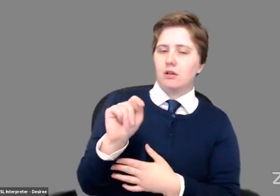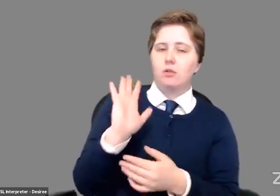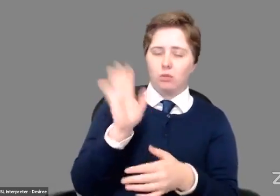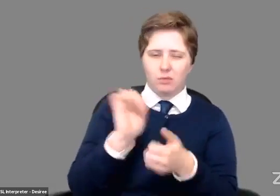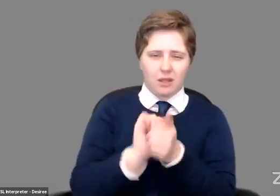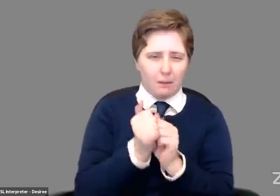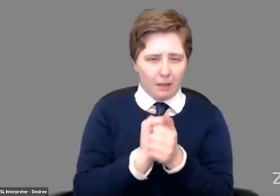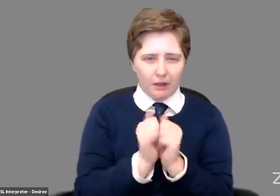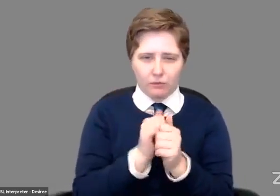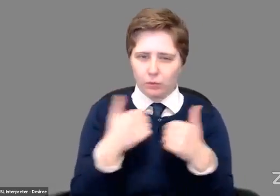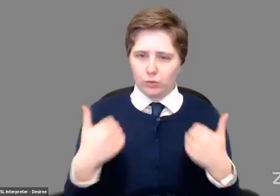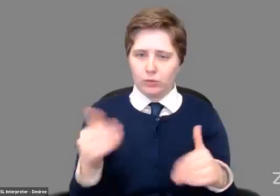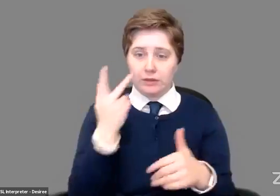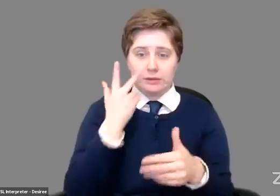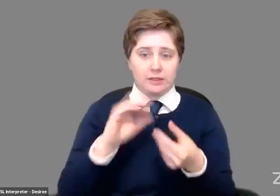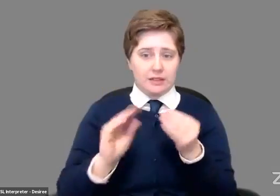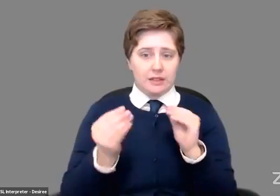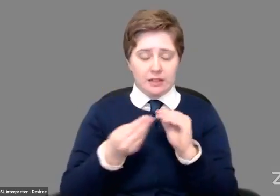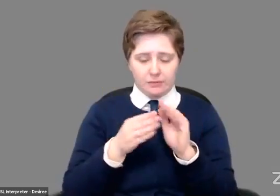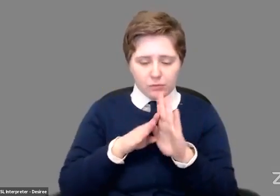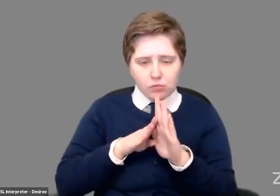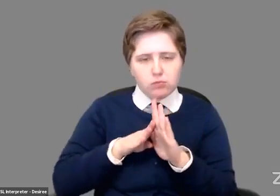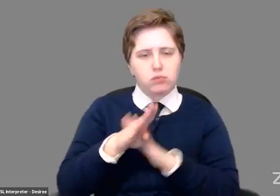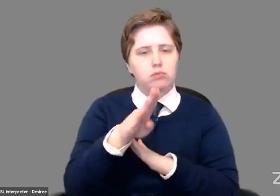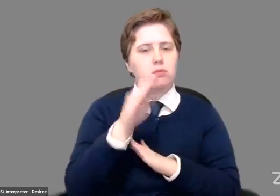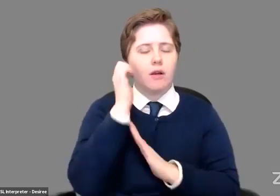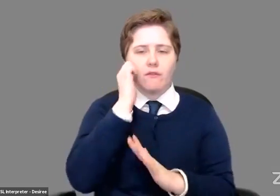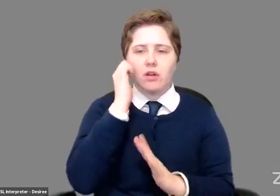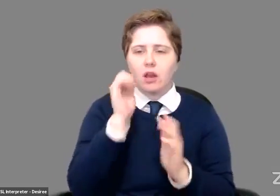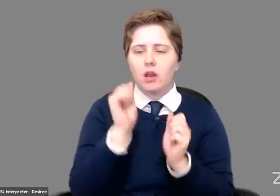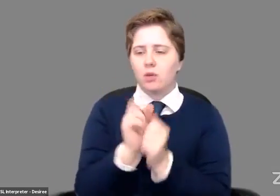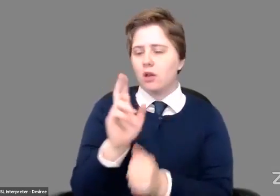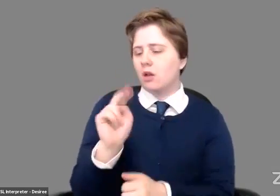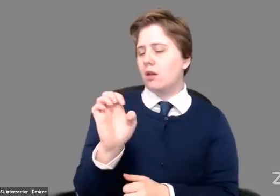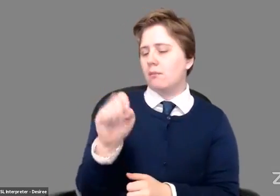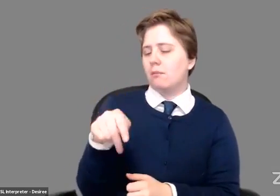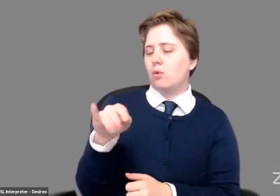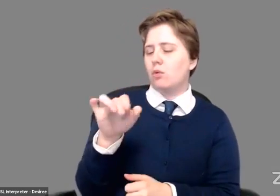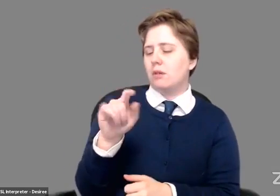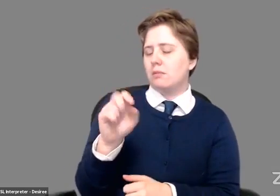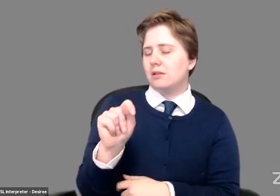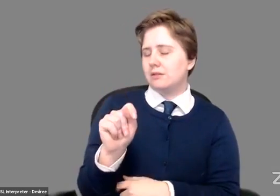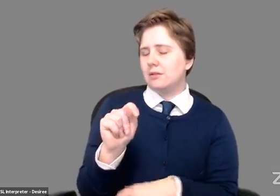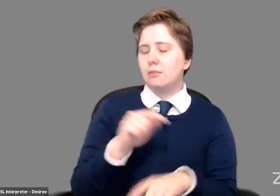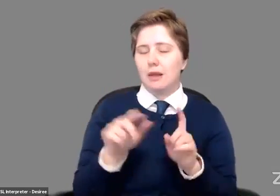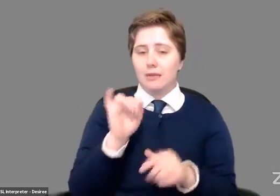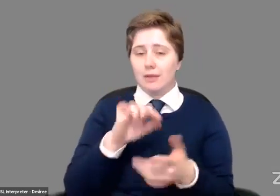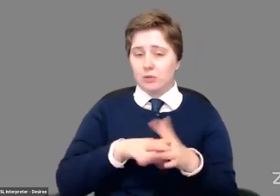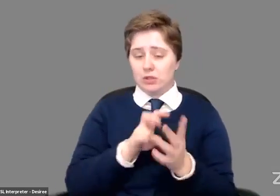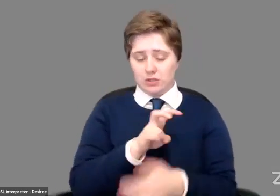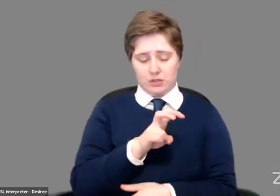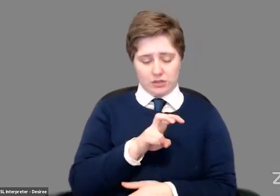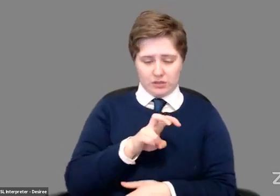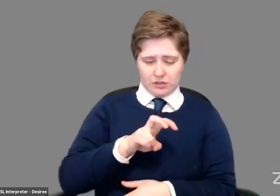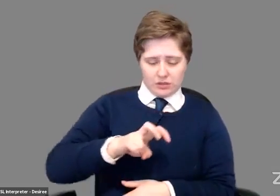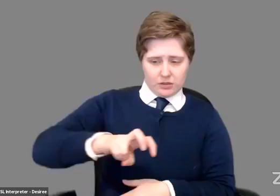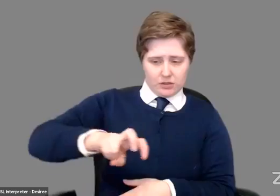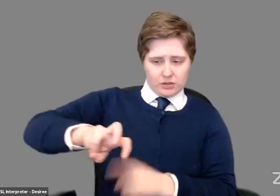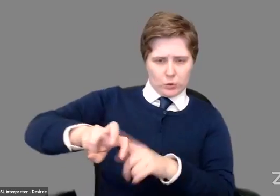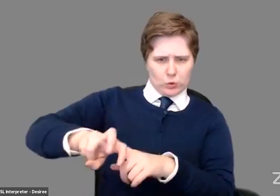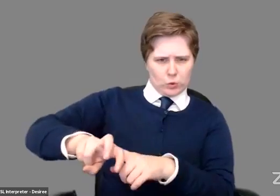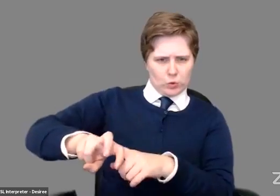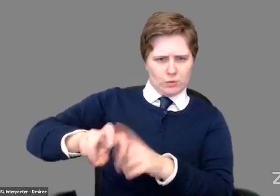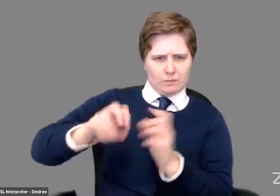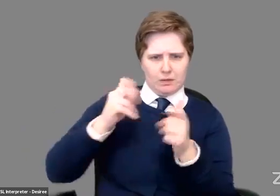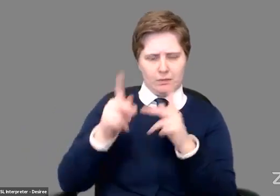as we've seen the numbers grow daily with unemployment. But as that begins to transition, we're going to see a lot of people